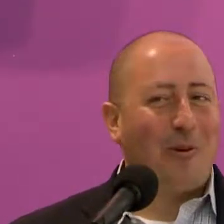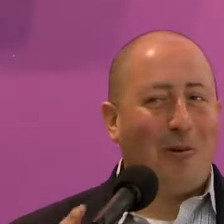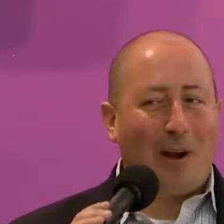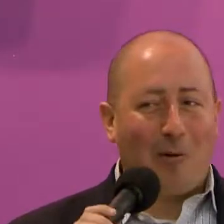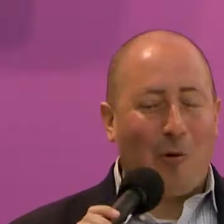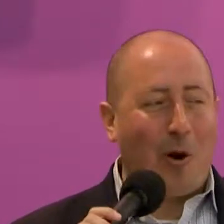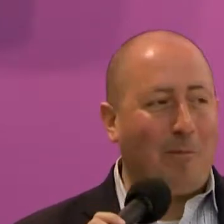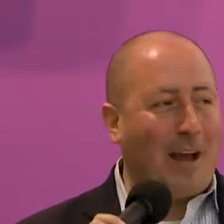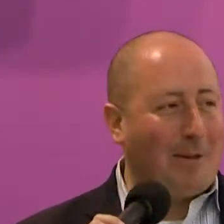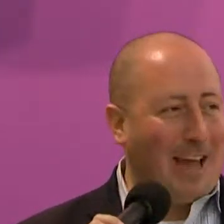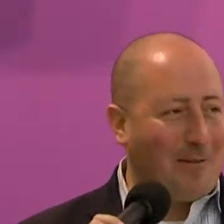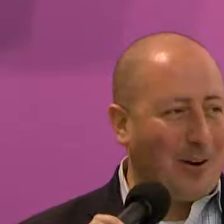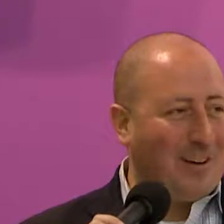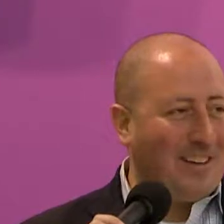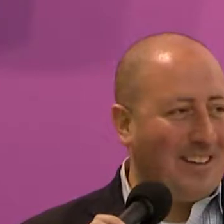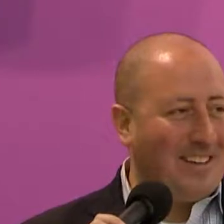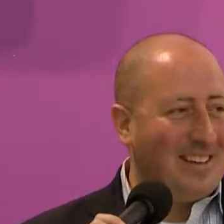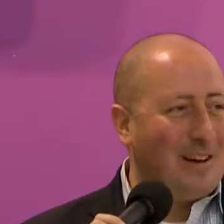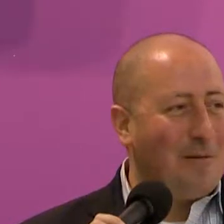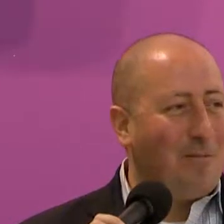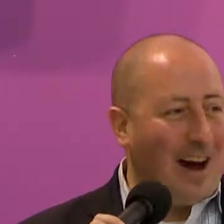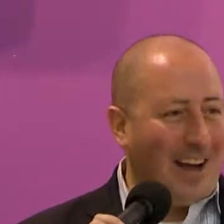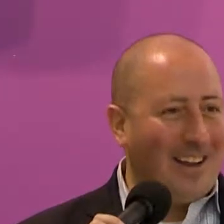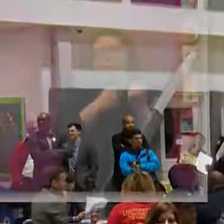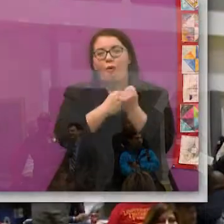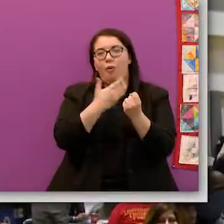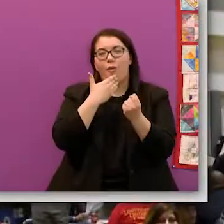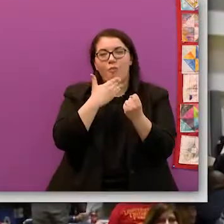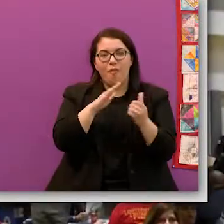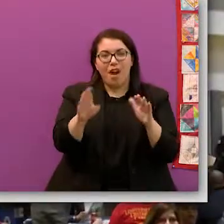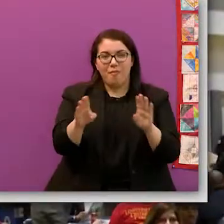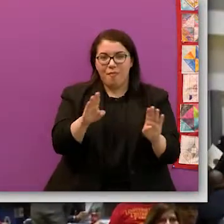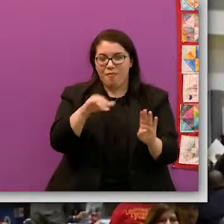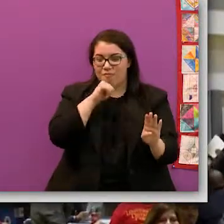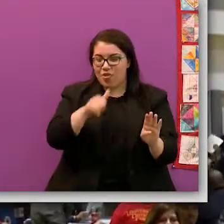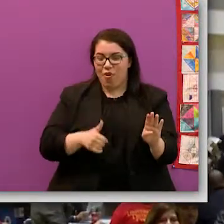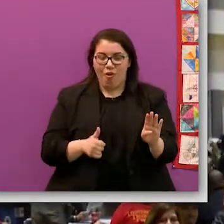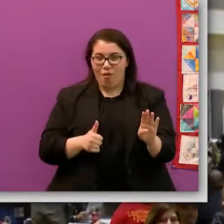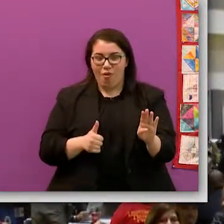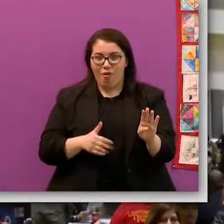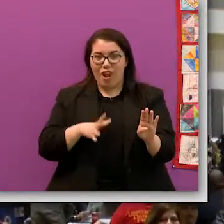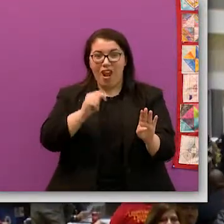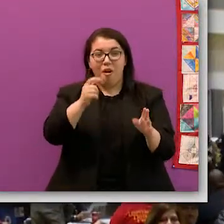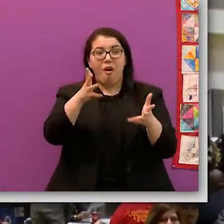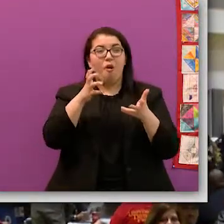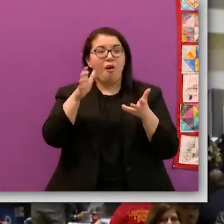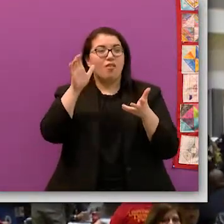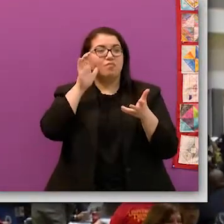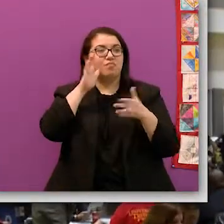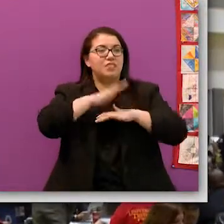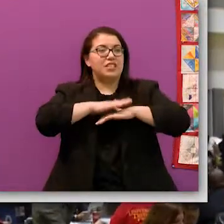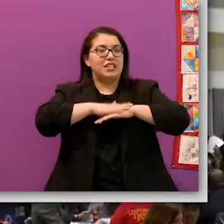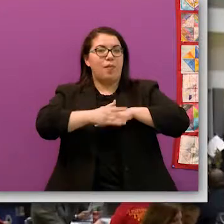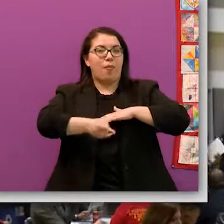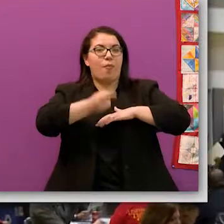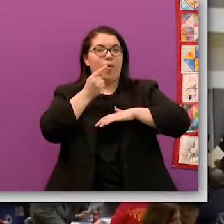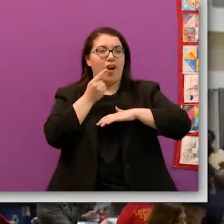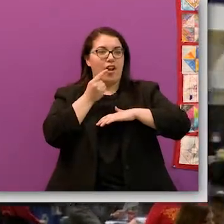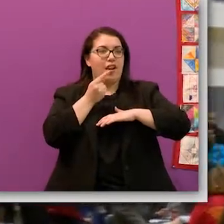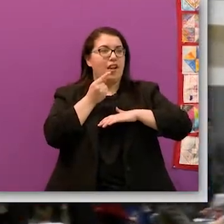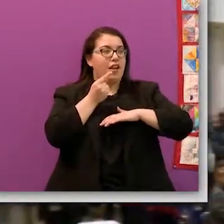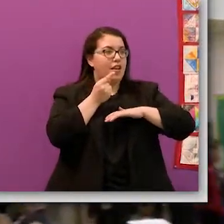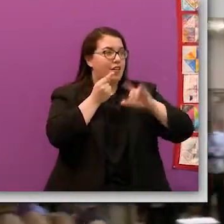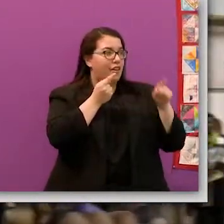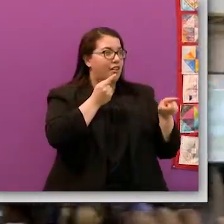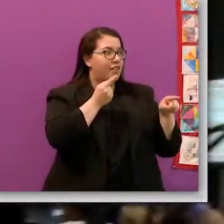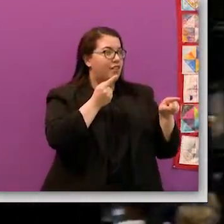Now, we don't want to reward bad behavior, but let's hear from table 1 and hear how they did it.